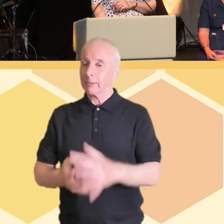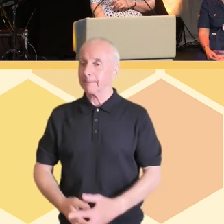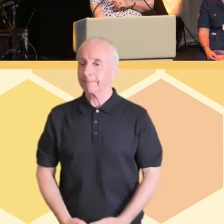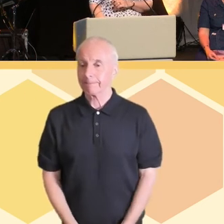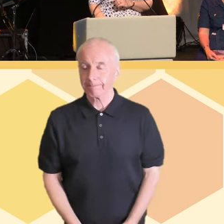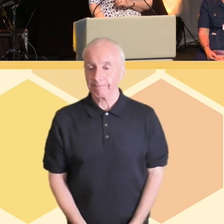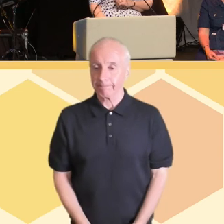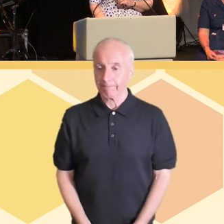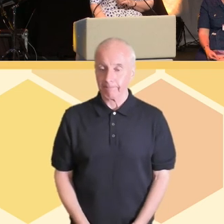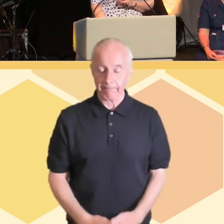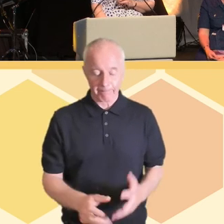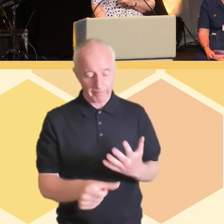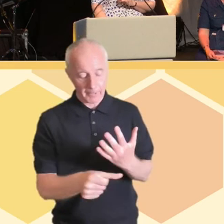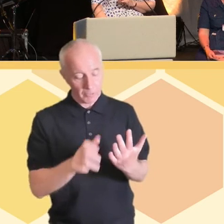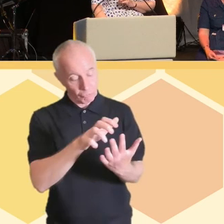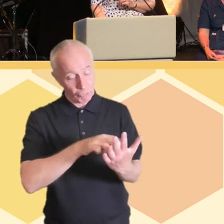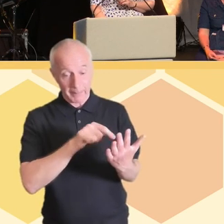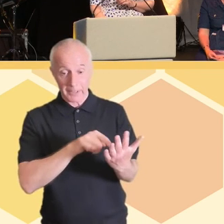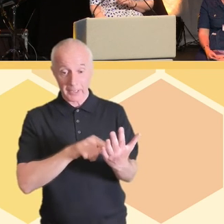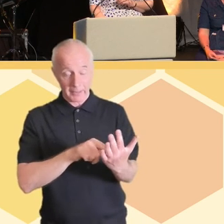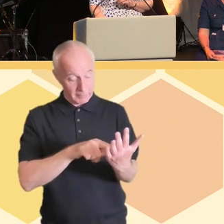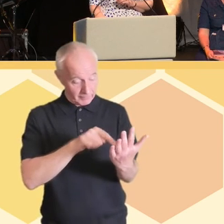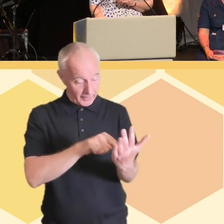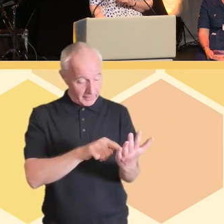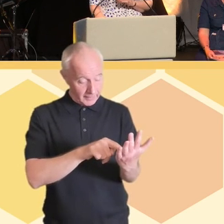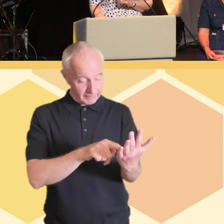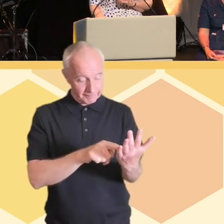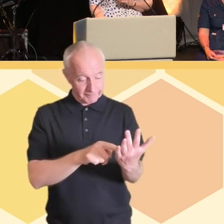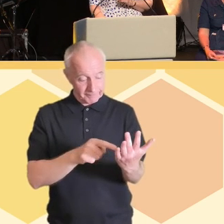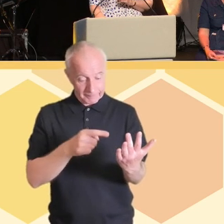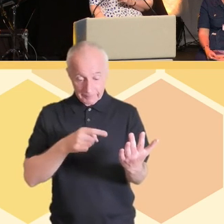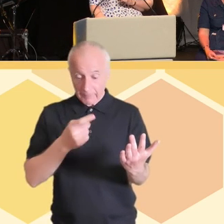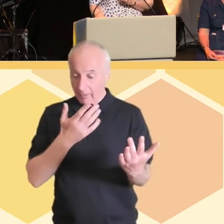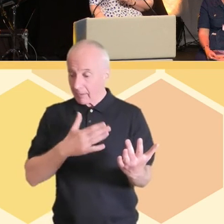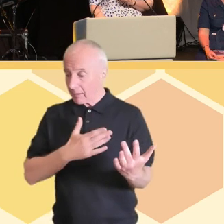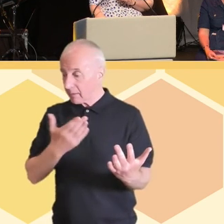Scripture tells us that without love we are nothing. We need